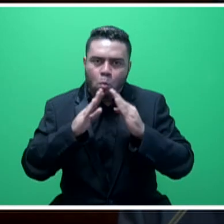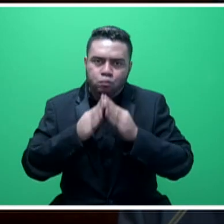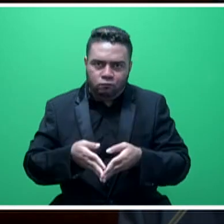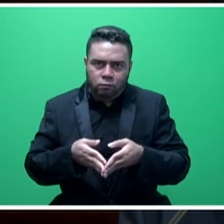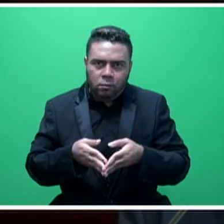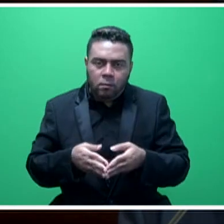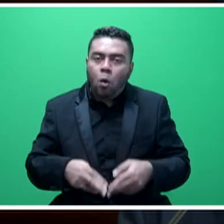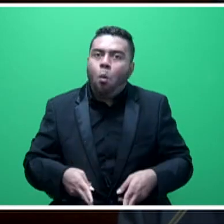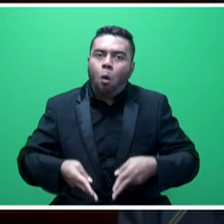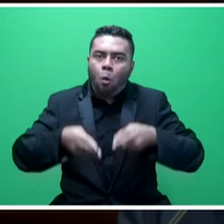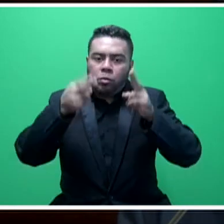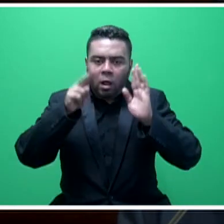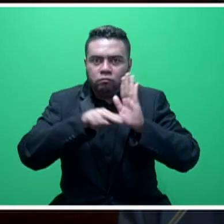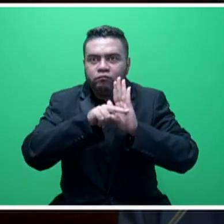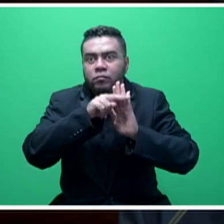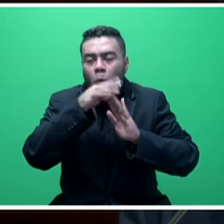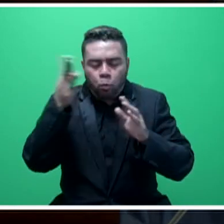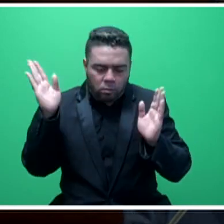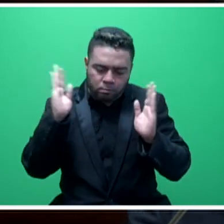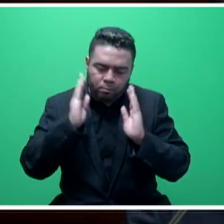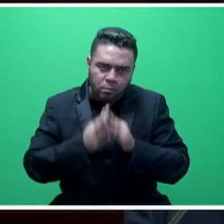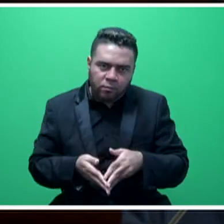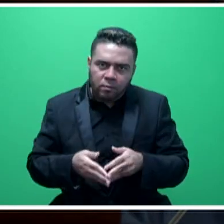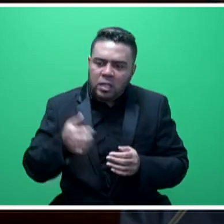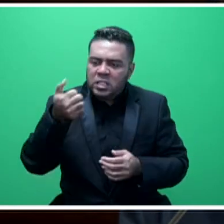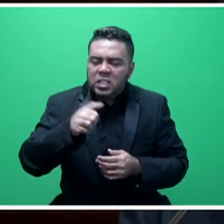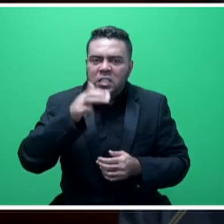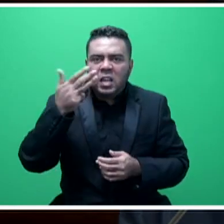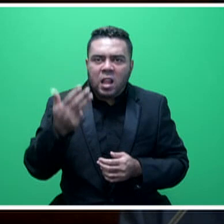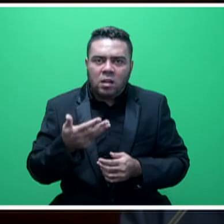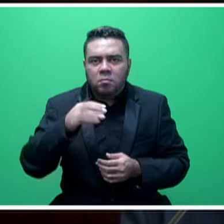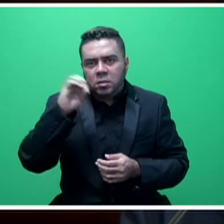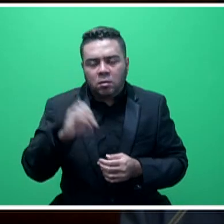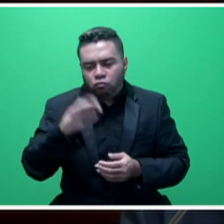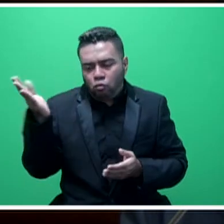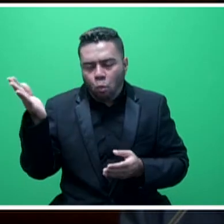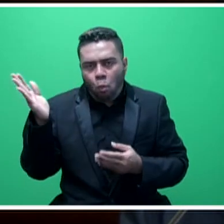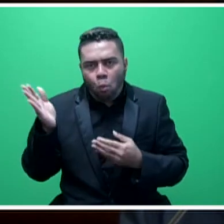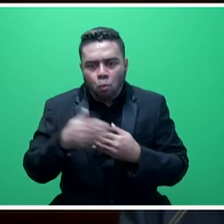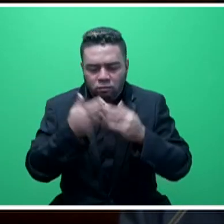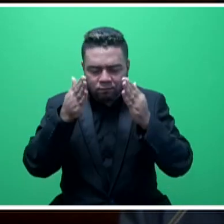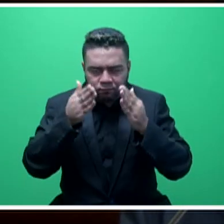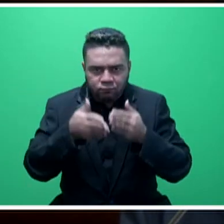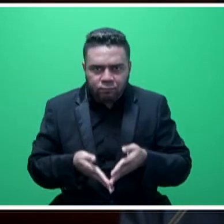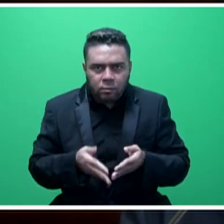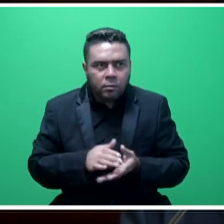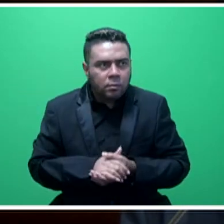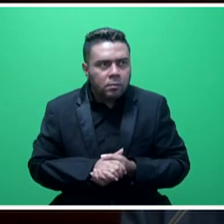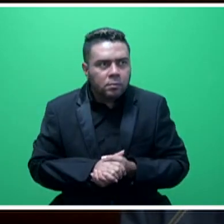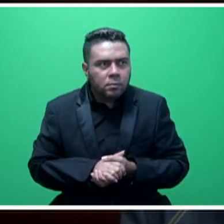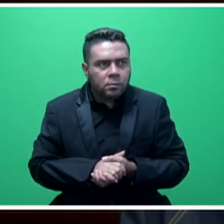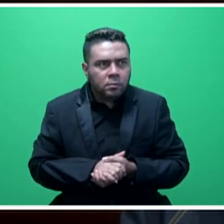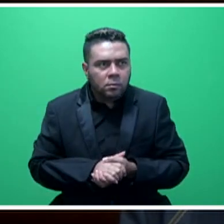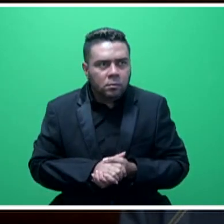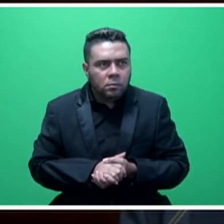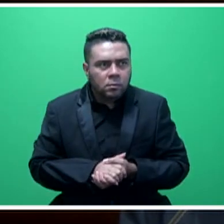Occupancy rates were down by 69% at a time when our industry was once at this peak. I love the way they come